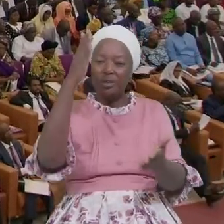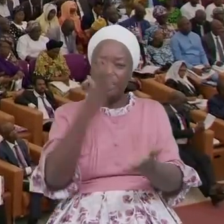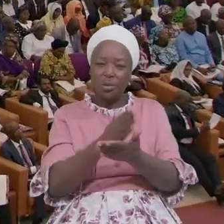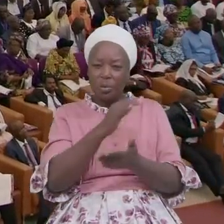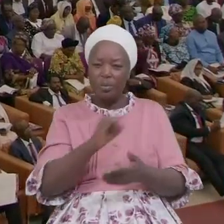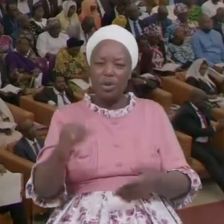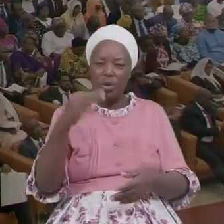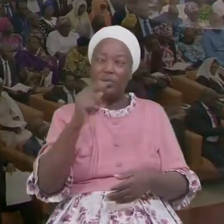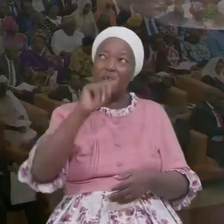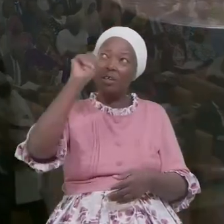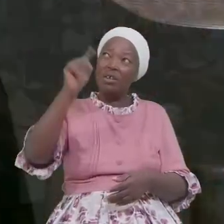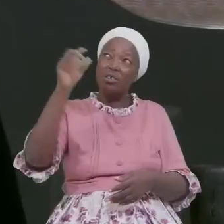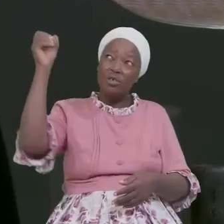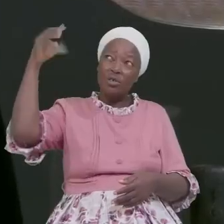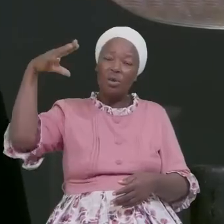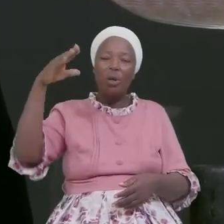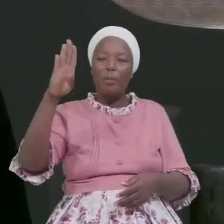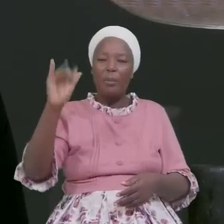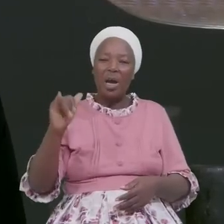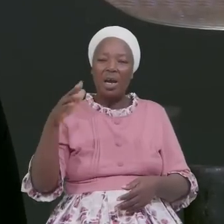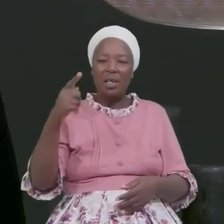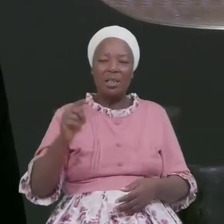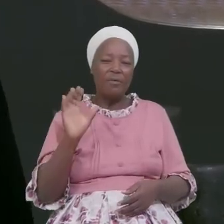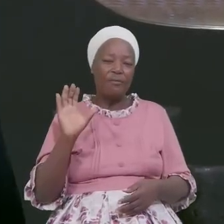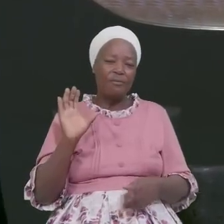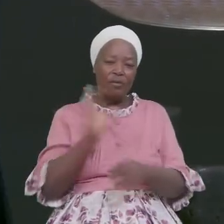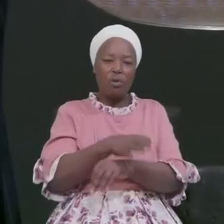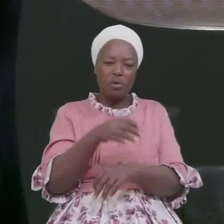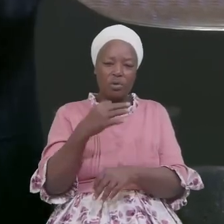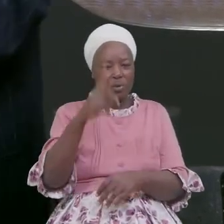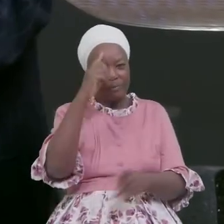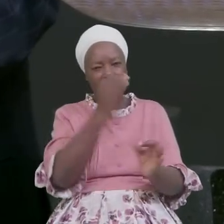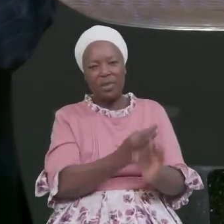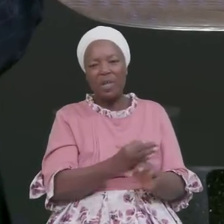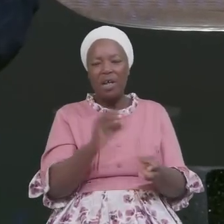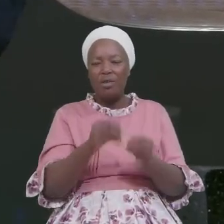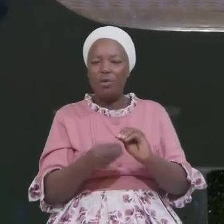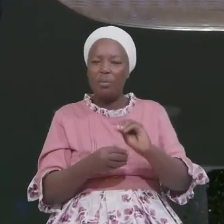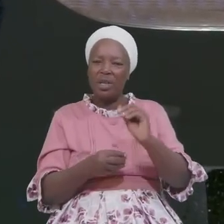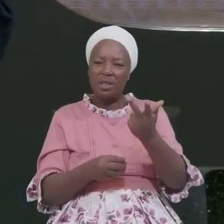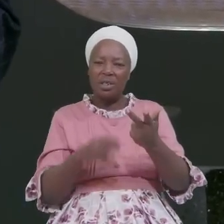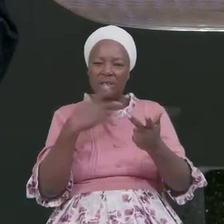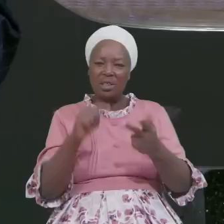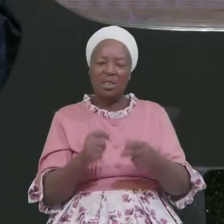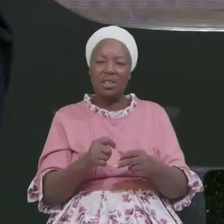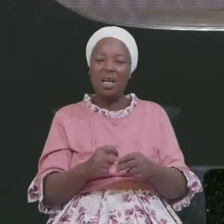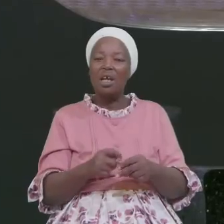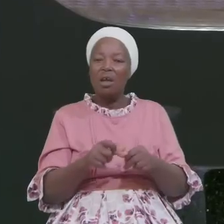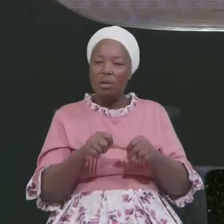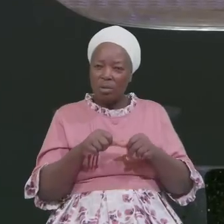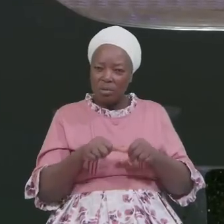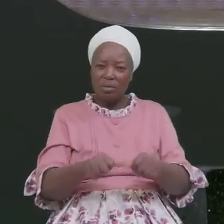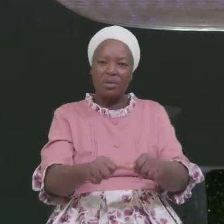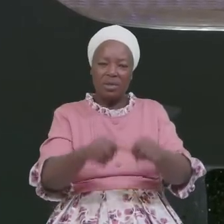of the sun by the force of faith. Number three, the sustenance of